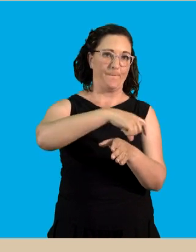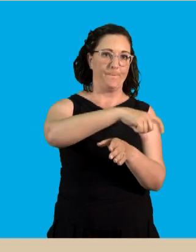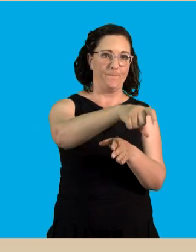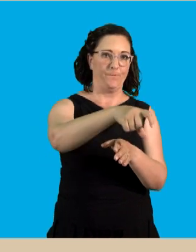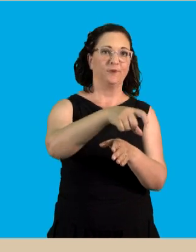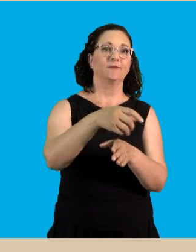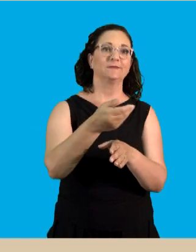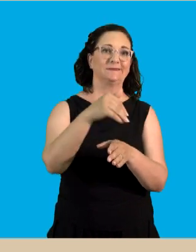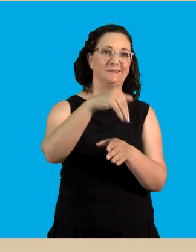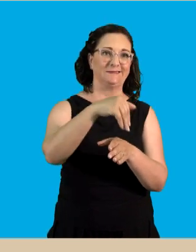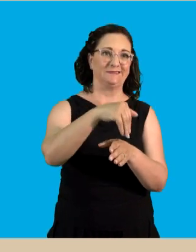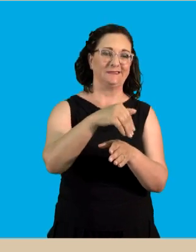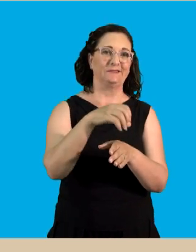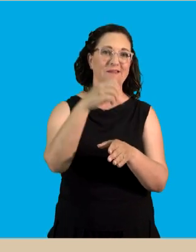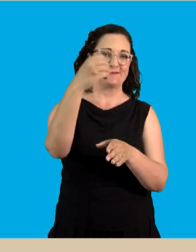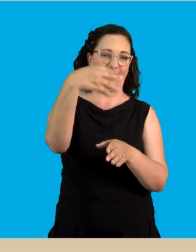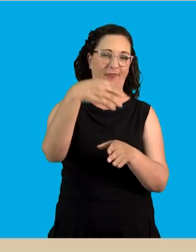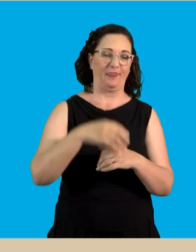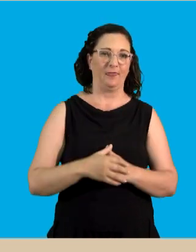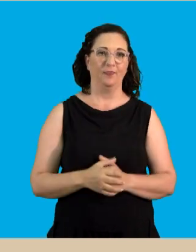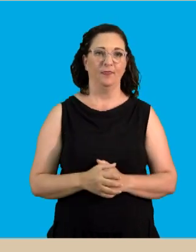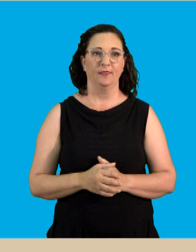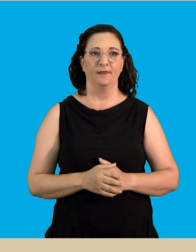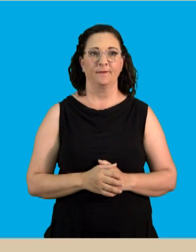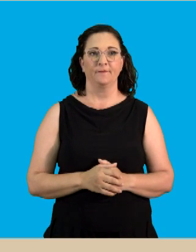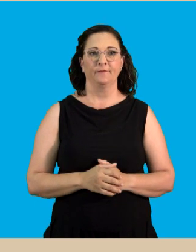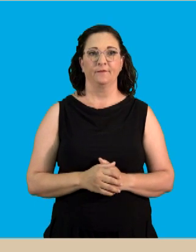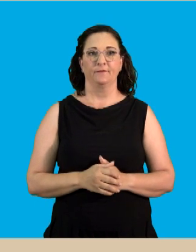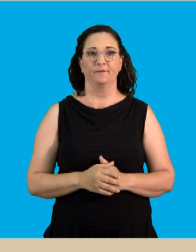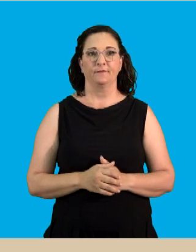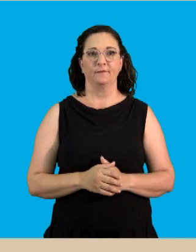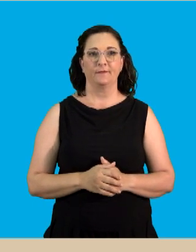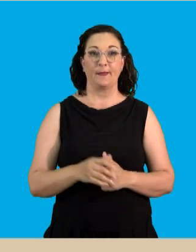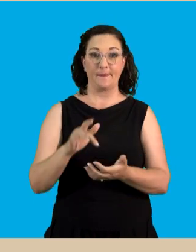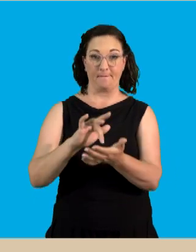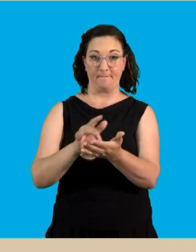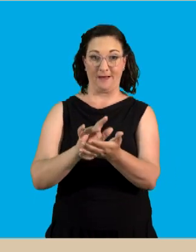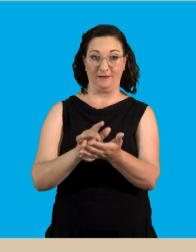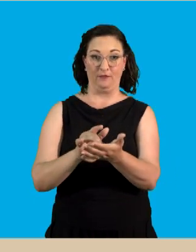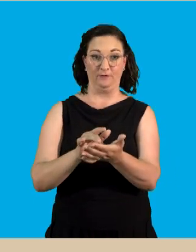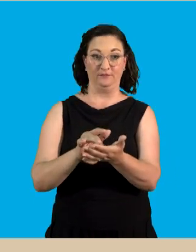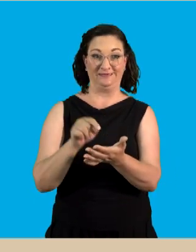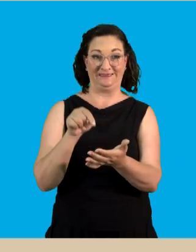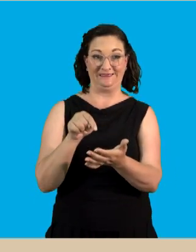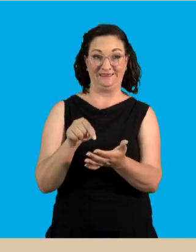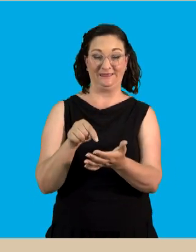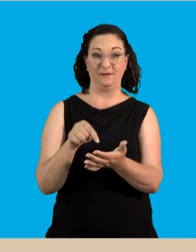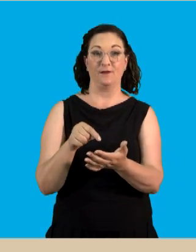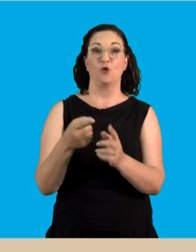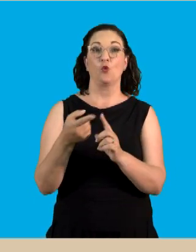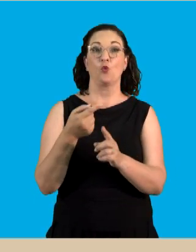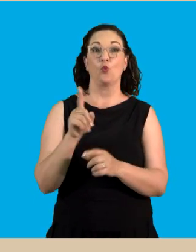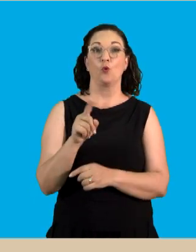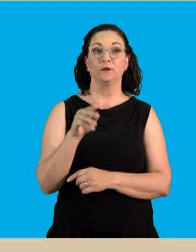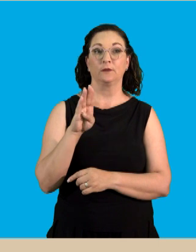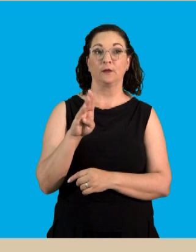the edge in one of the spiral arms. Okay, so there is our sun there, and then right in the middle there, this is